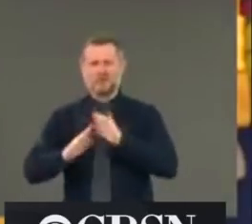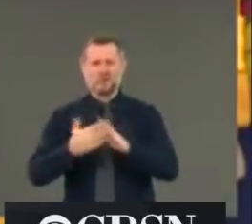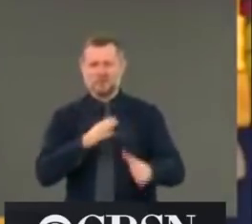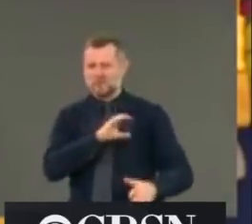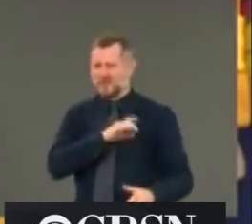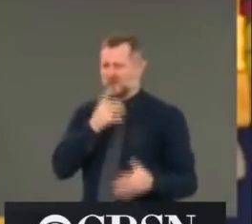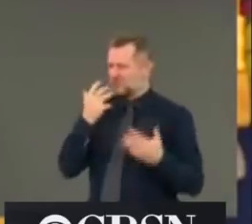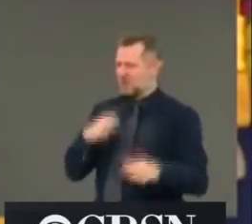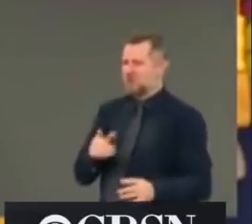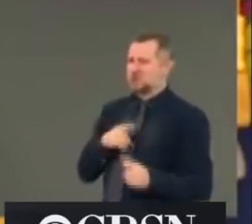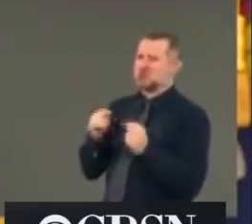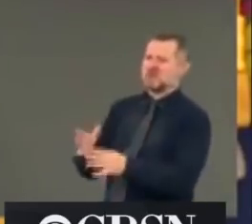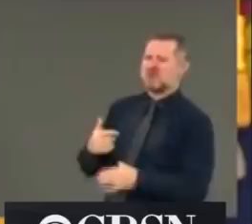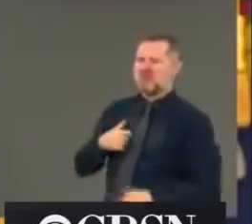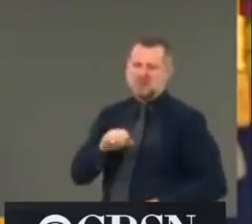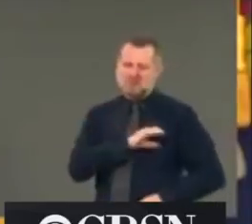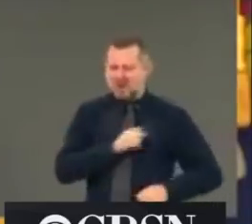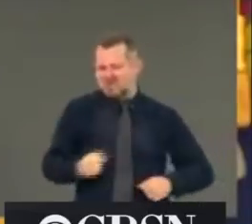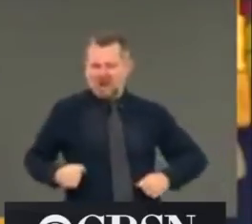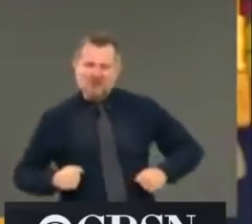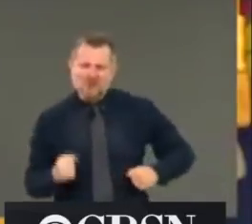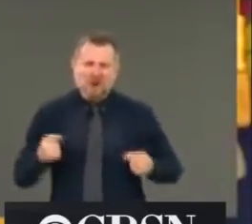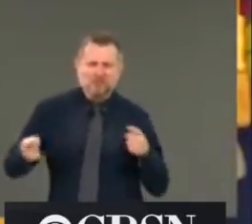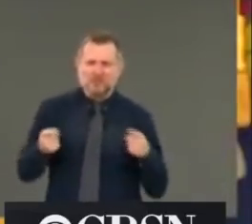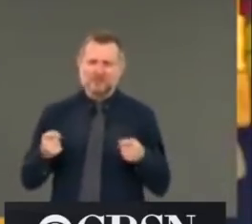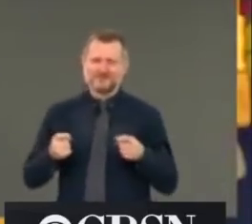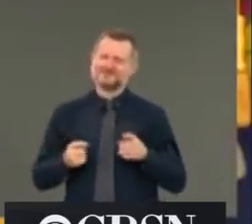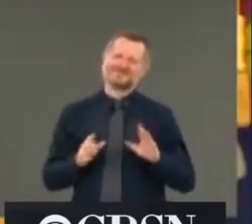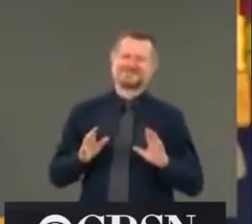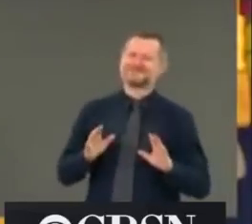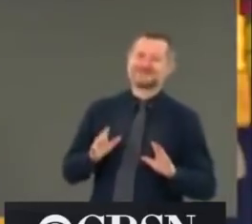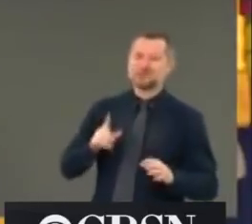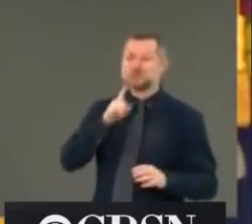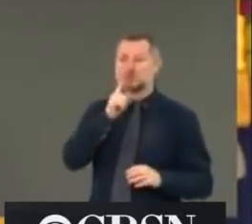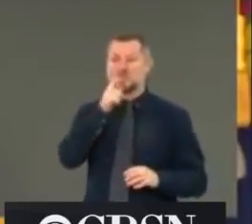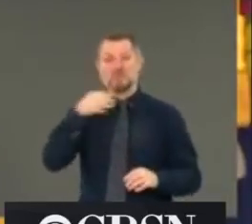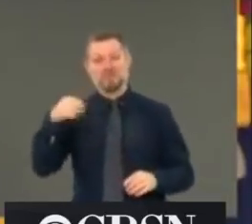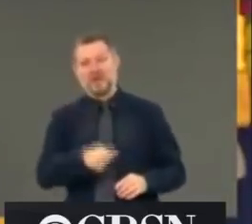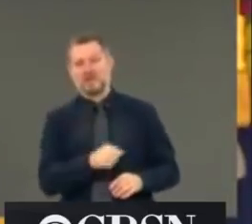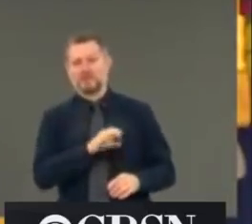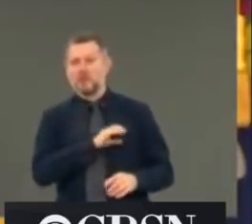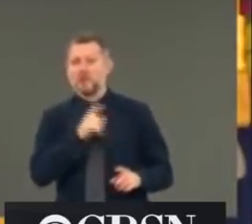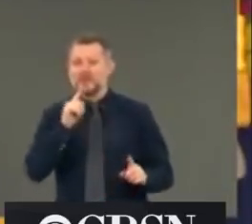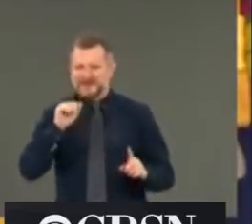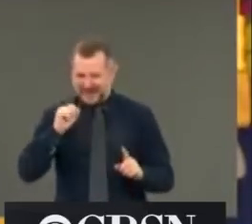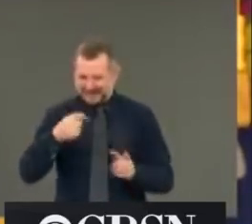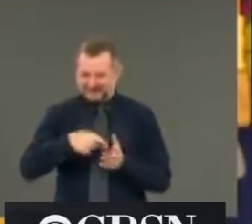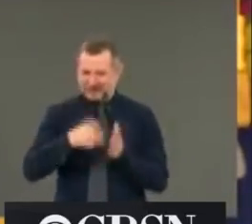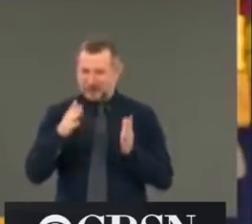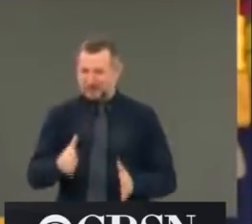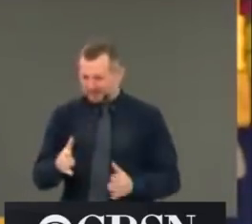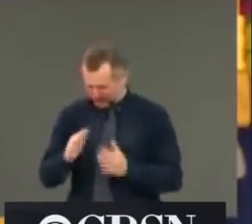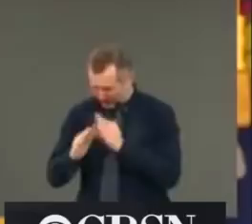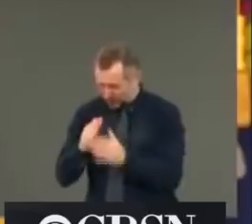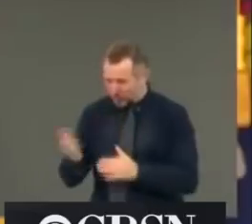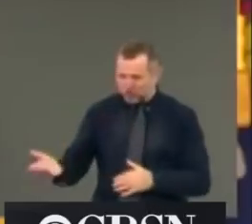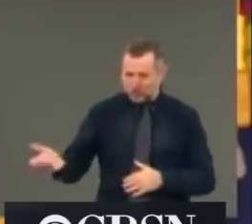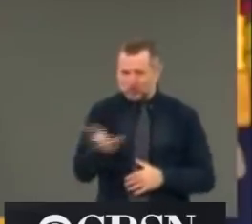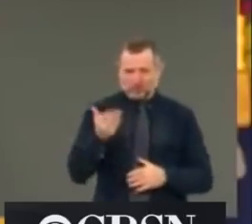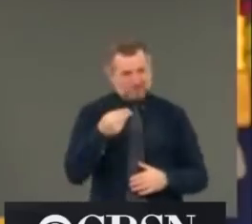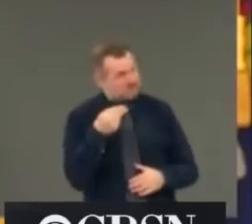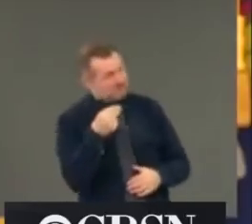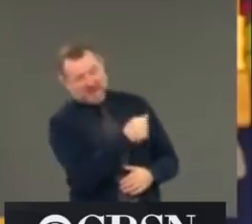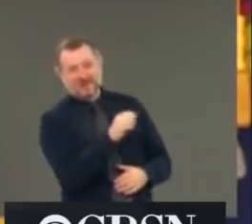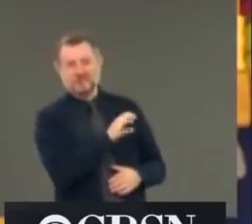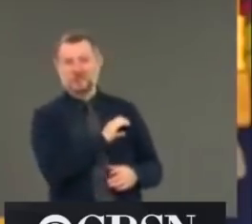to. No, then I'm not going to pay you. It comes from my taxes. You work for me, right? Police are public servants. Okay, we have to